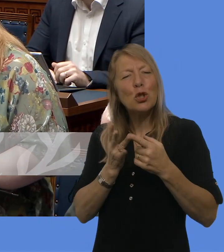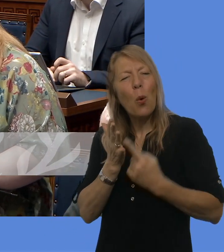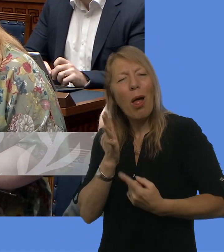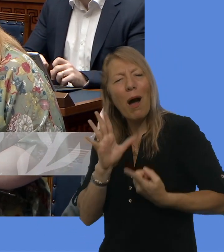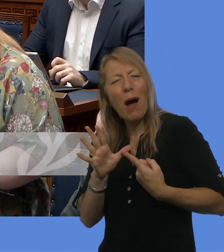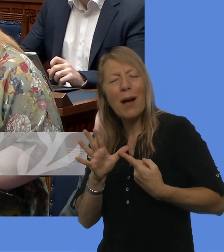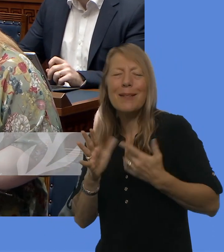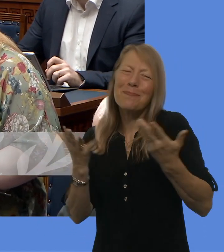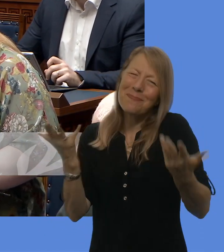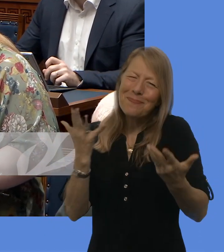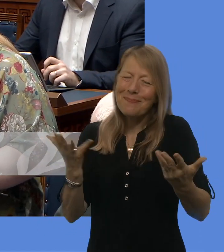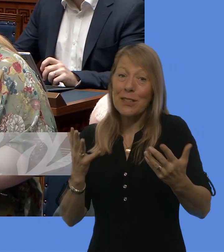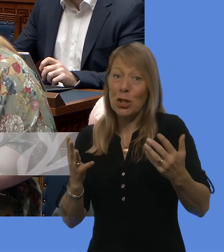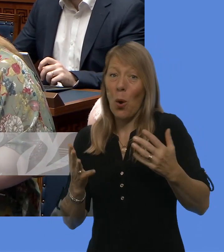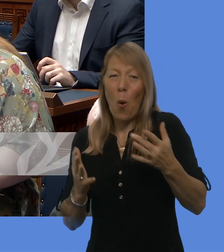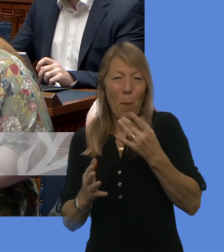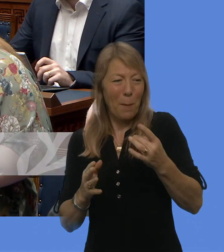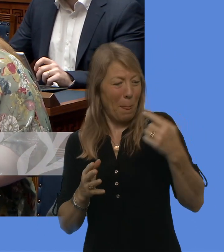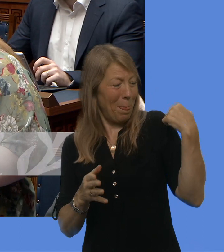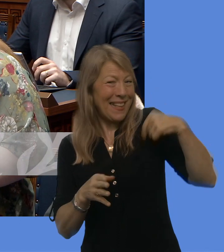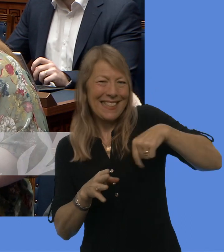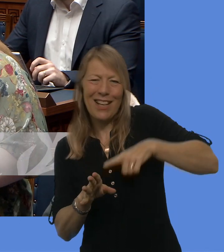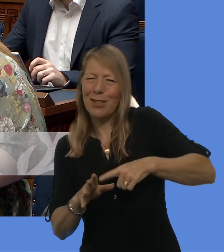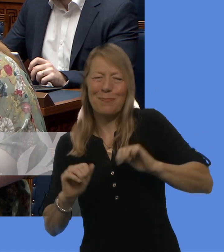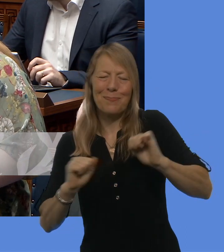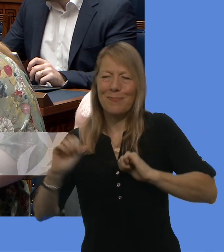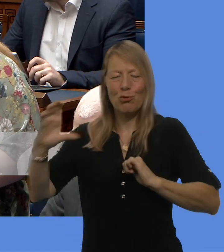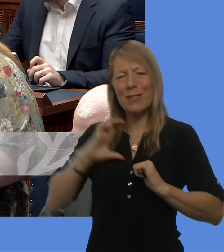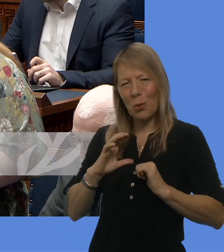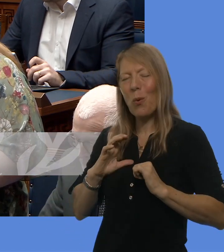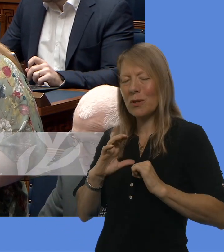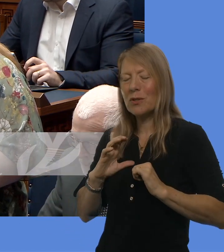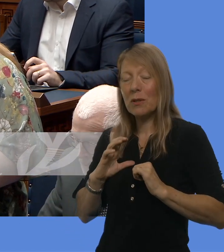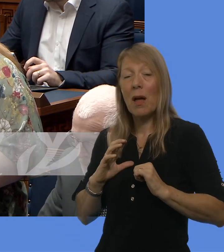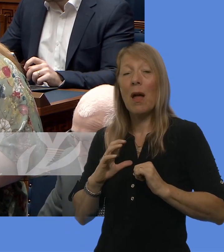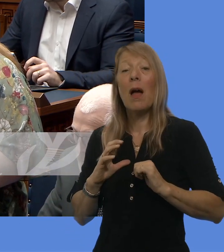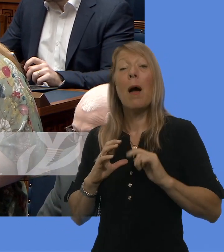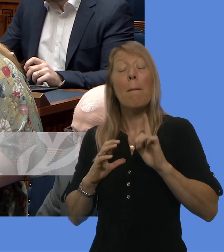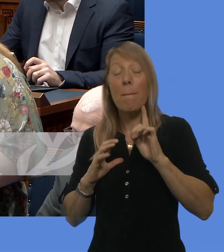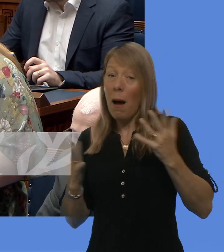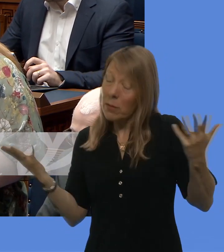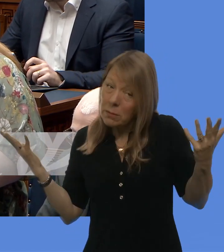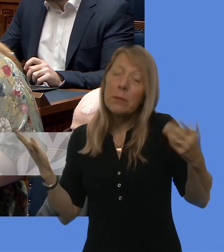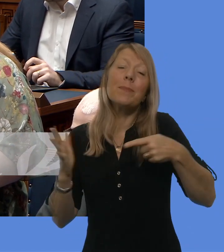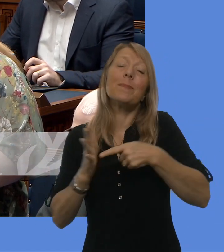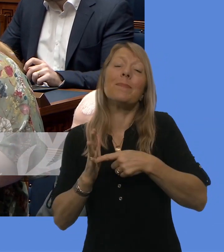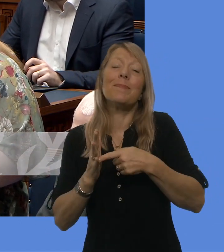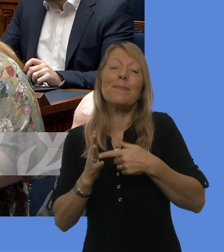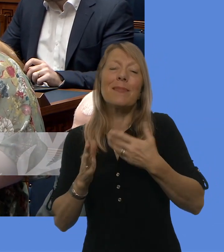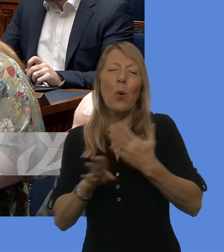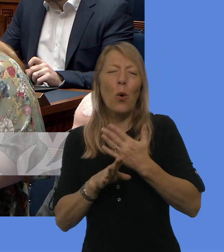did not get the resource that we had bid for that project. So we will continue through the work that's being done with